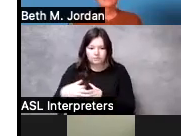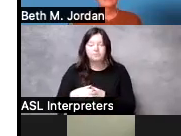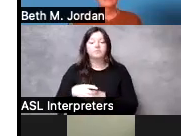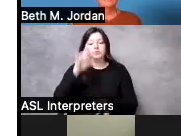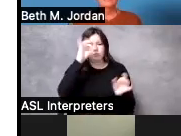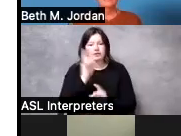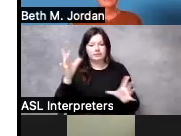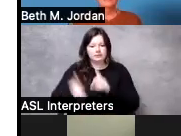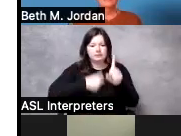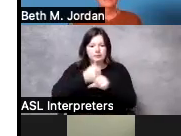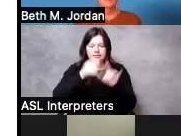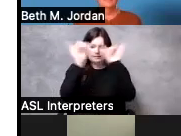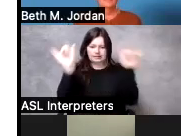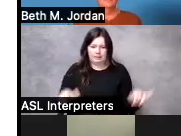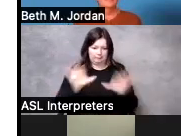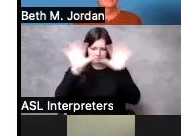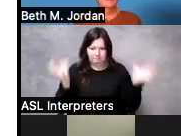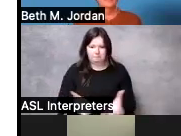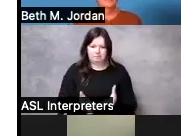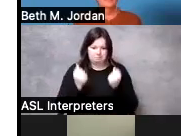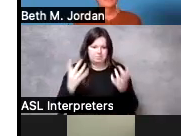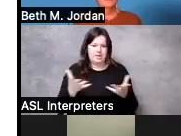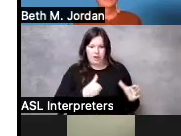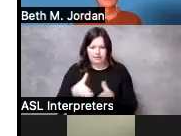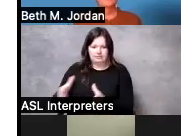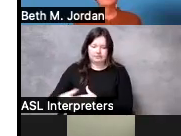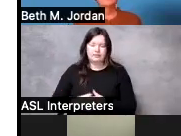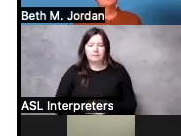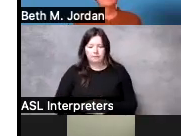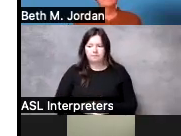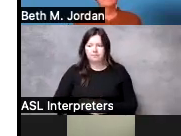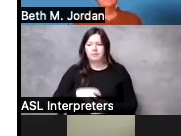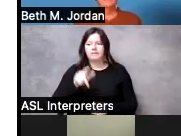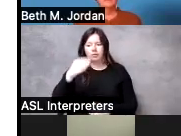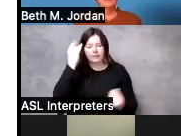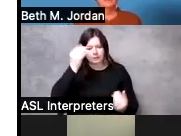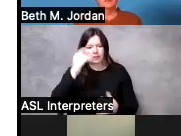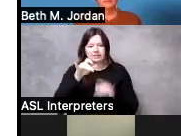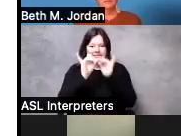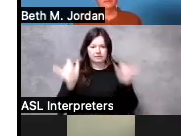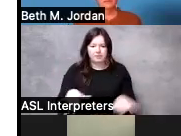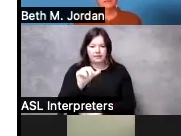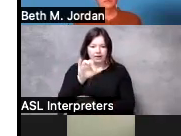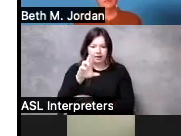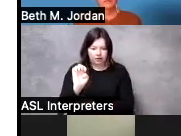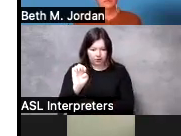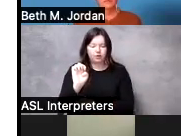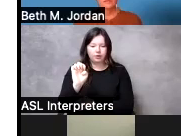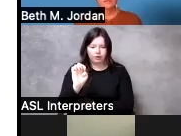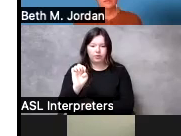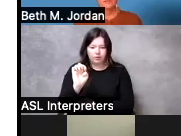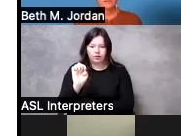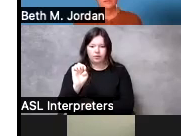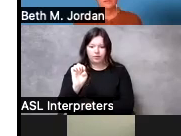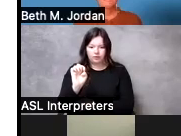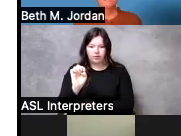as a whole in a lot of different ways. If you think about the system of care as a spoke and hub where all the different